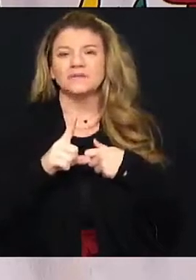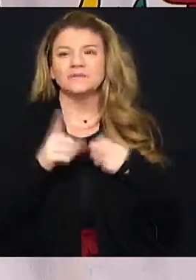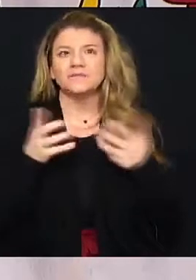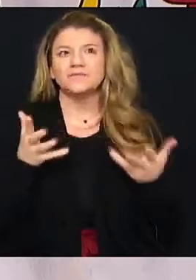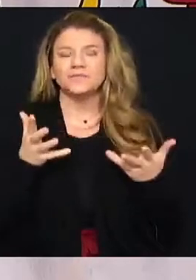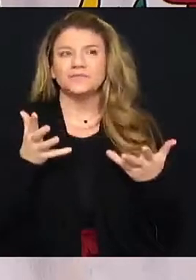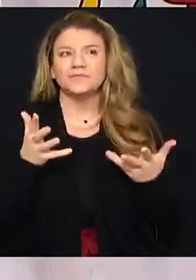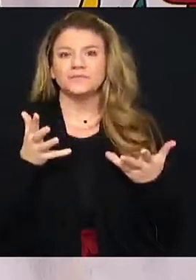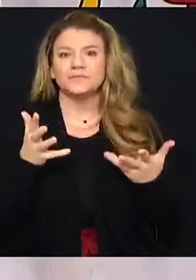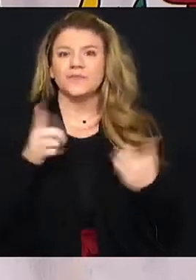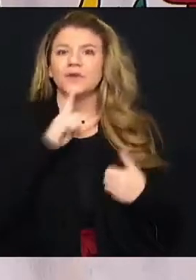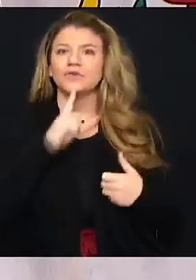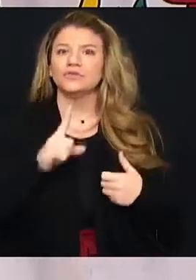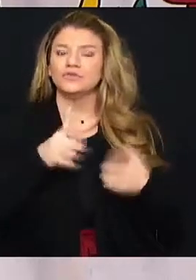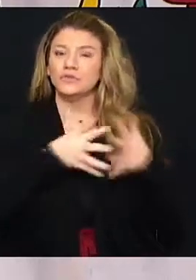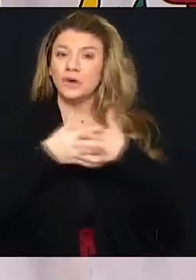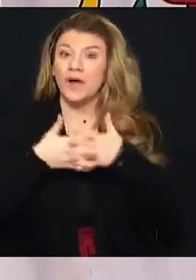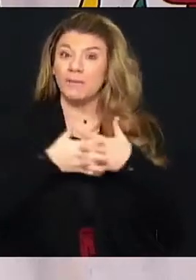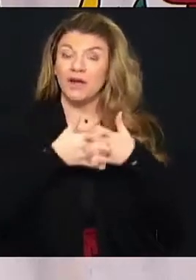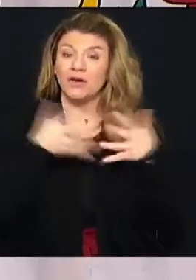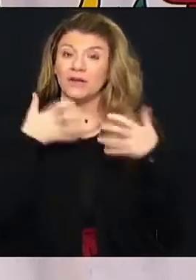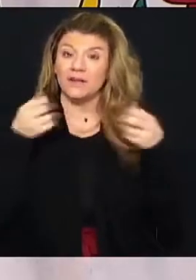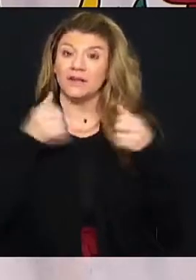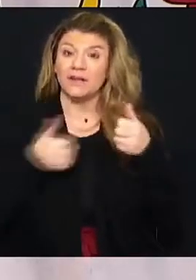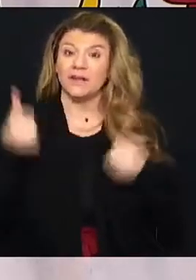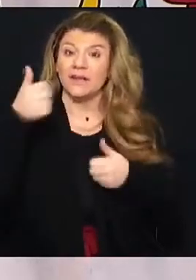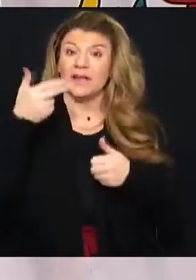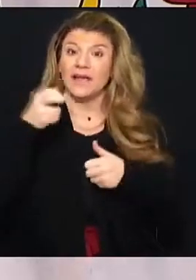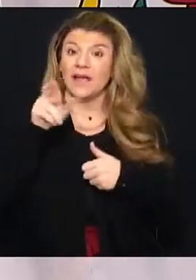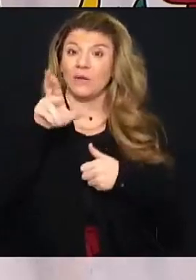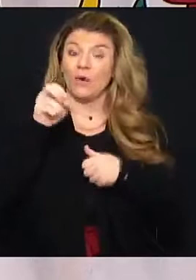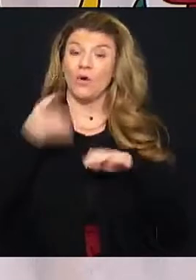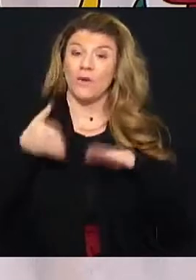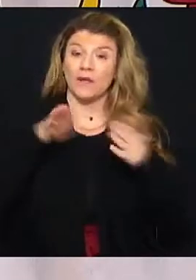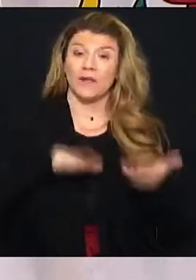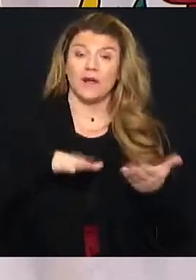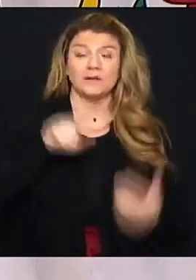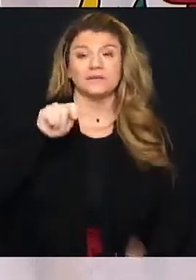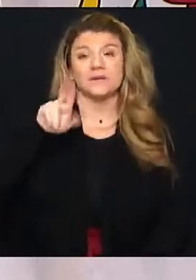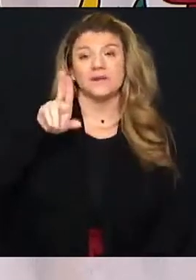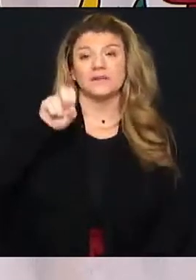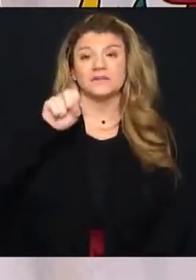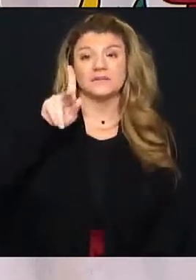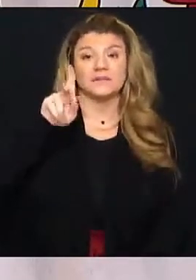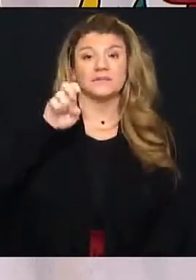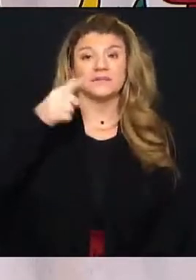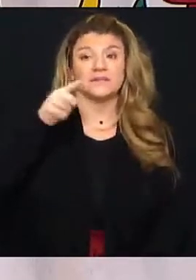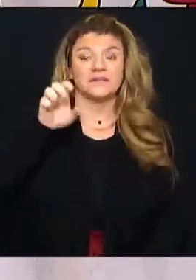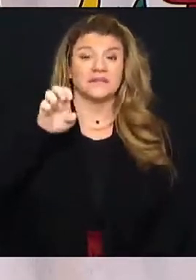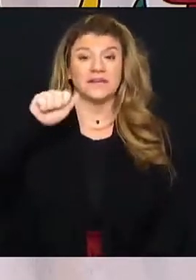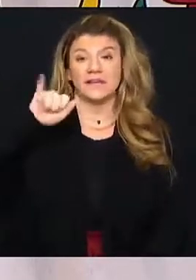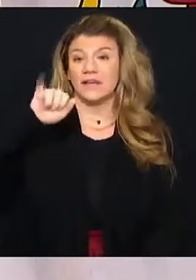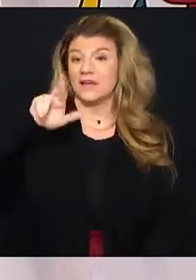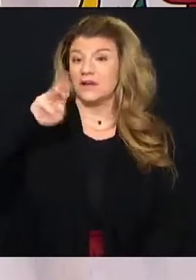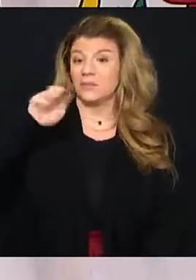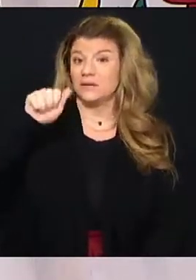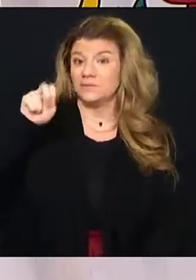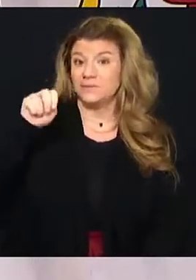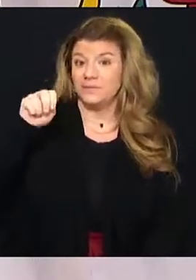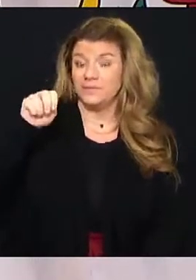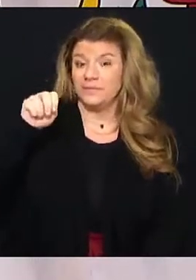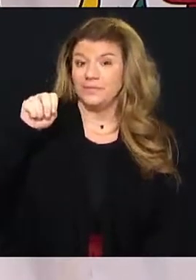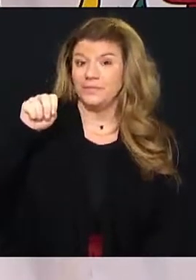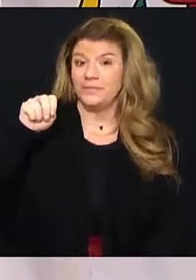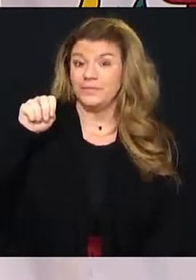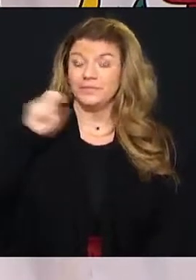to a true American hero that we lost, a Tuskegee Airman. You